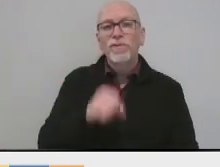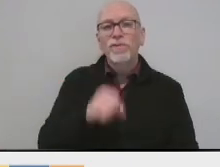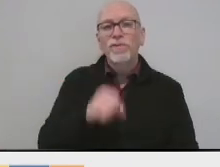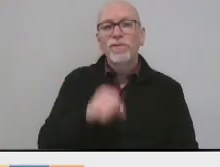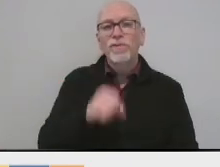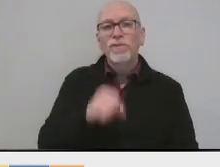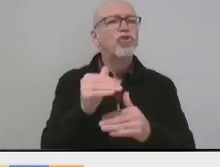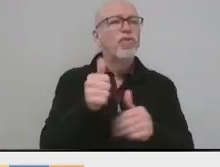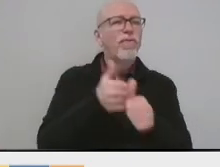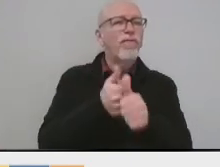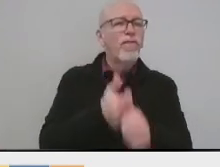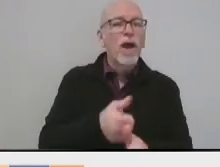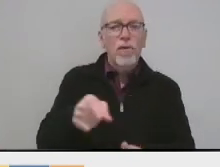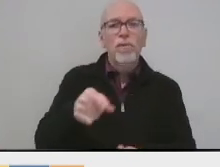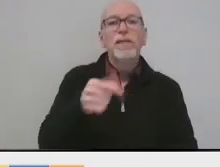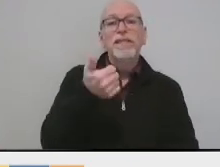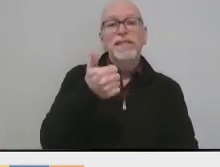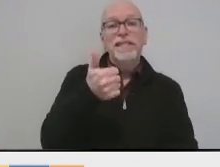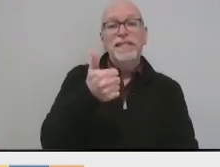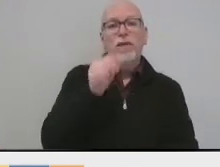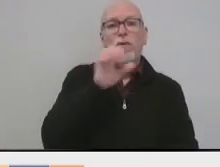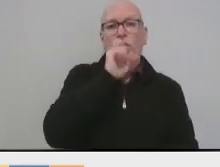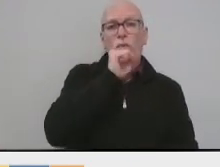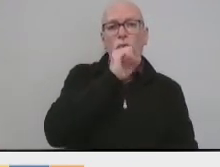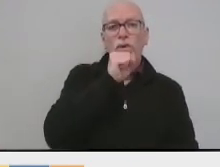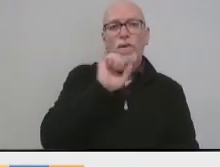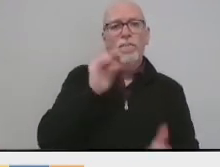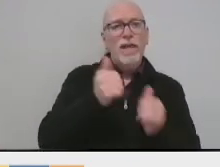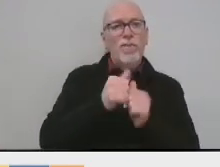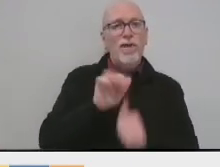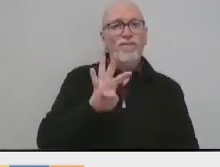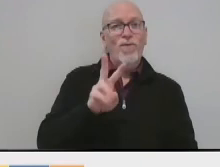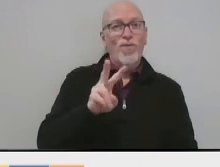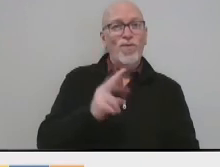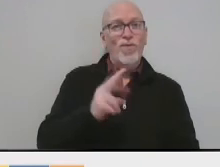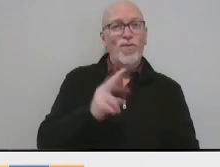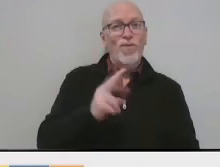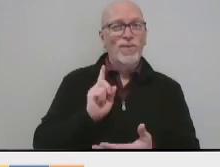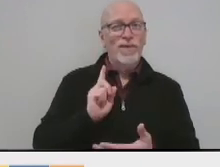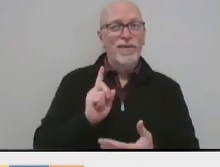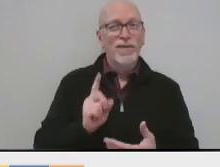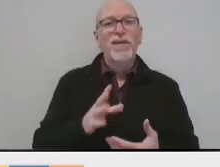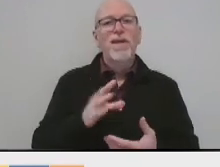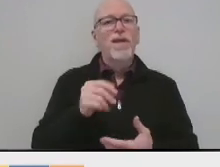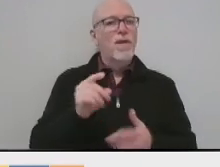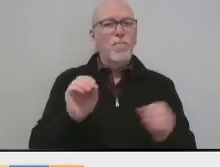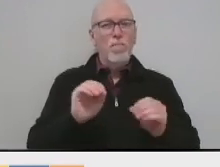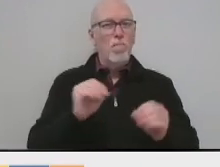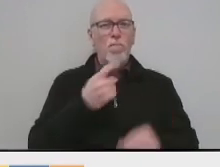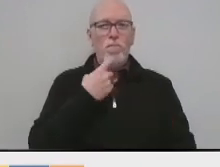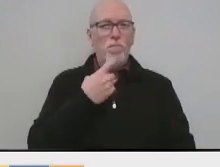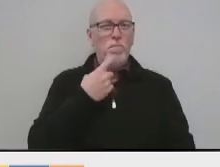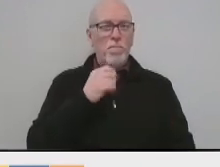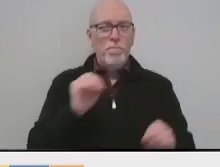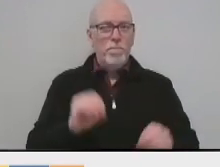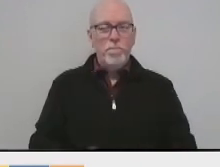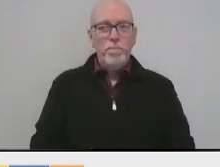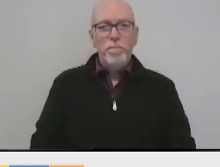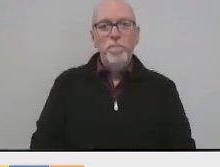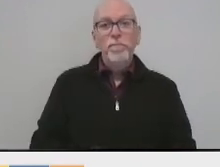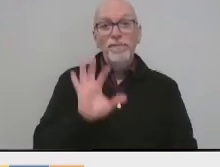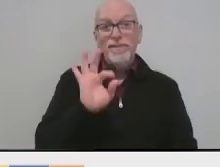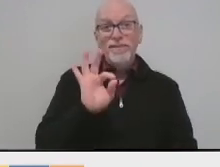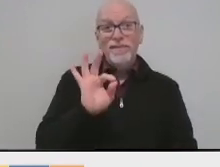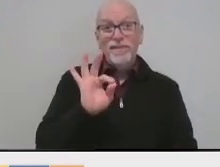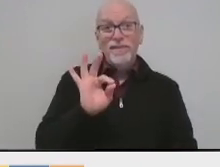of counties in orange, down from 42 last week, and no counties in red. 9 counties have moved to the